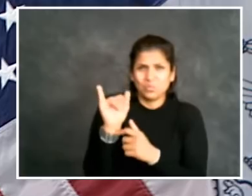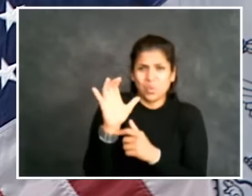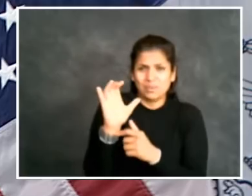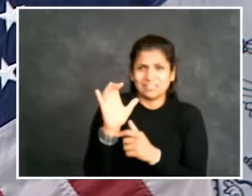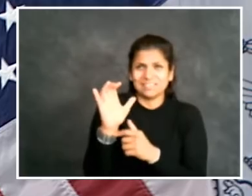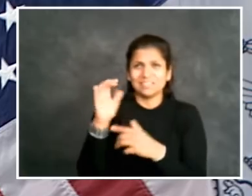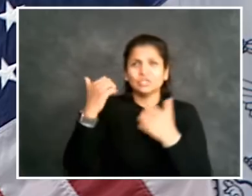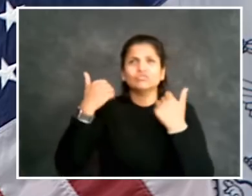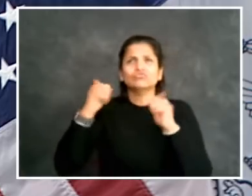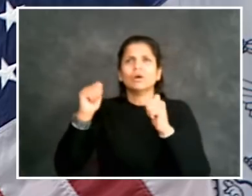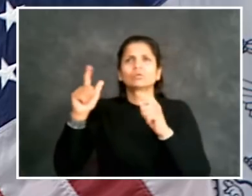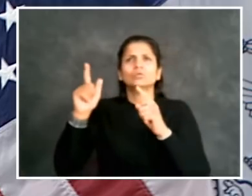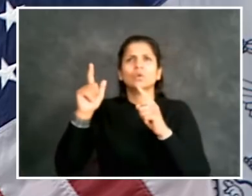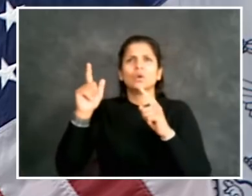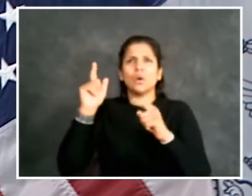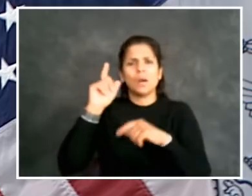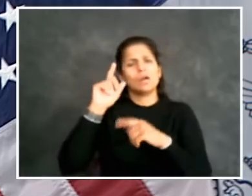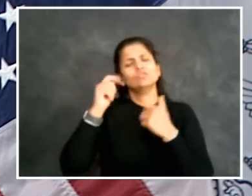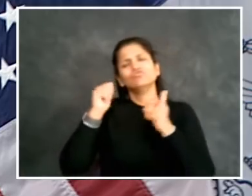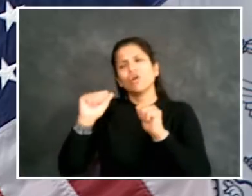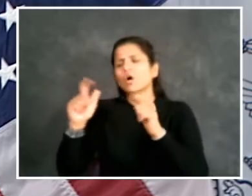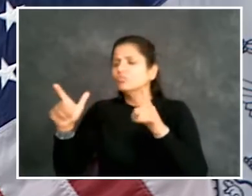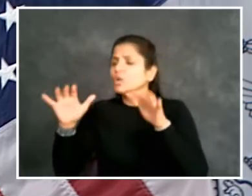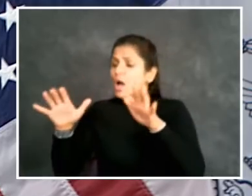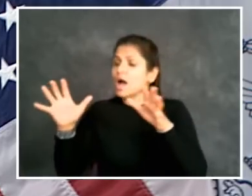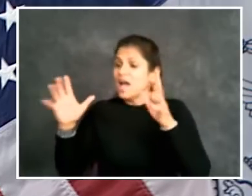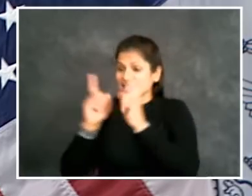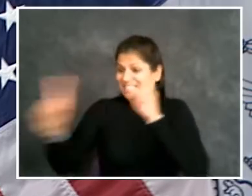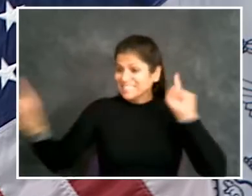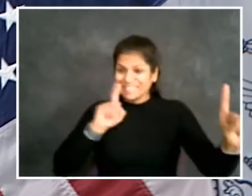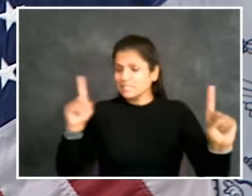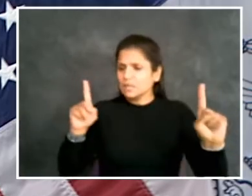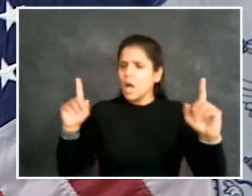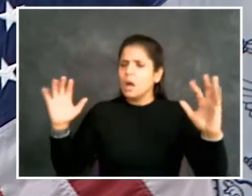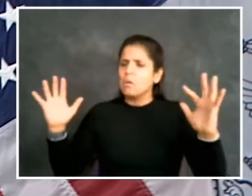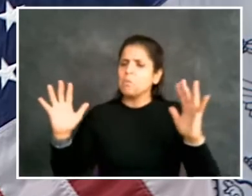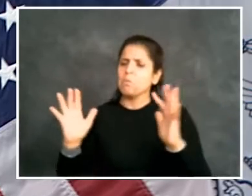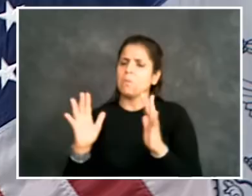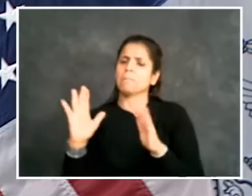shooting foul shots on a playground, whether it's